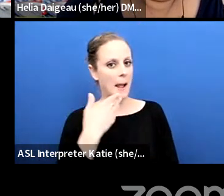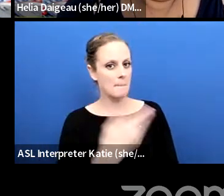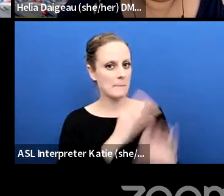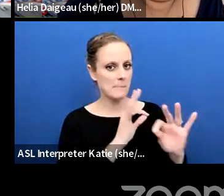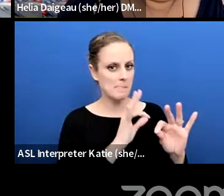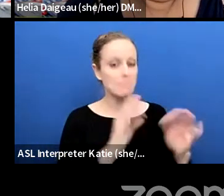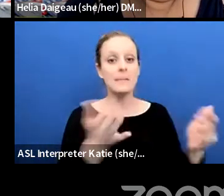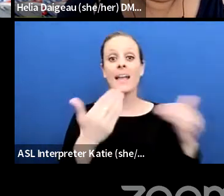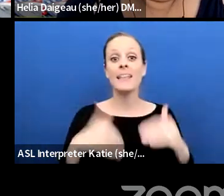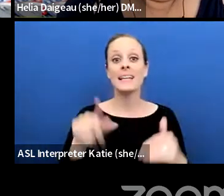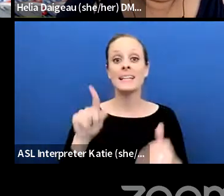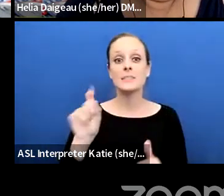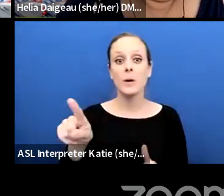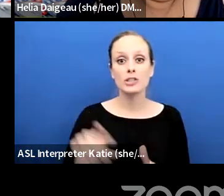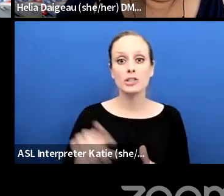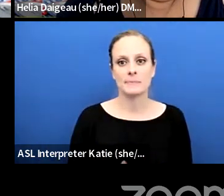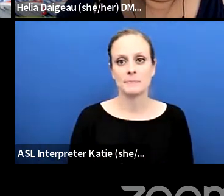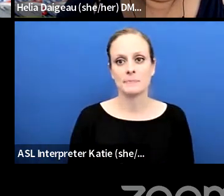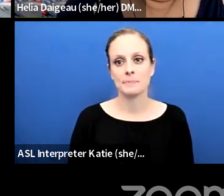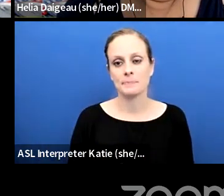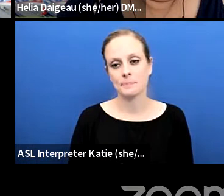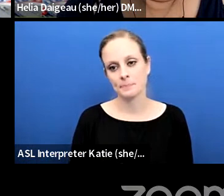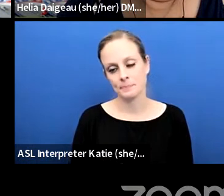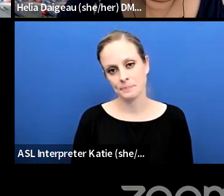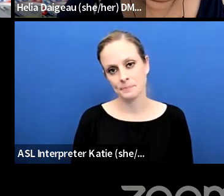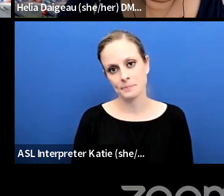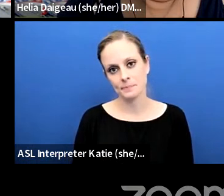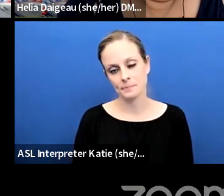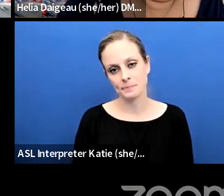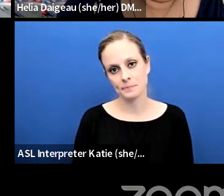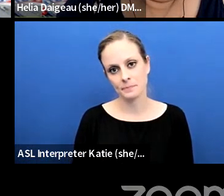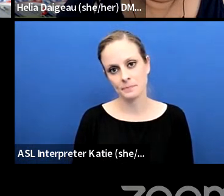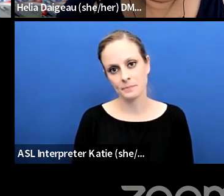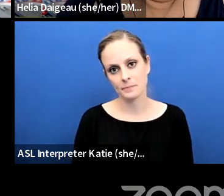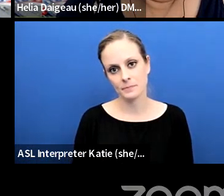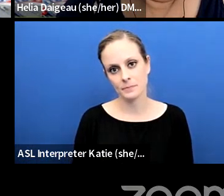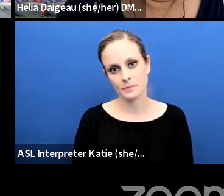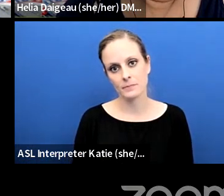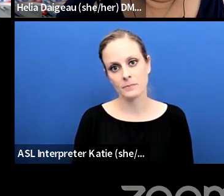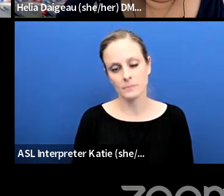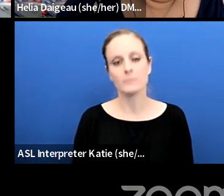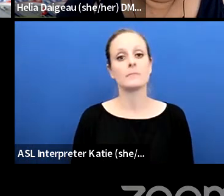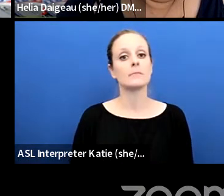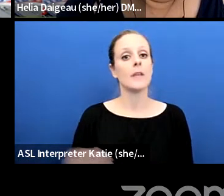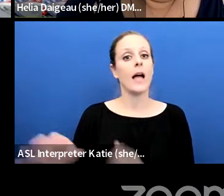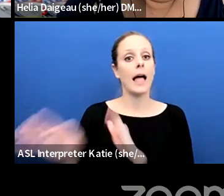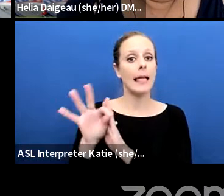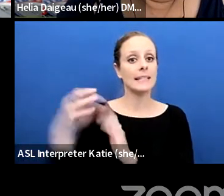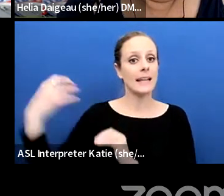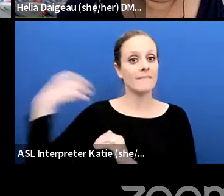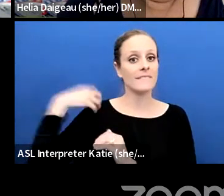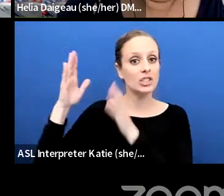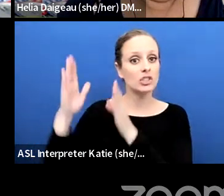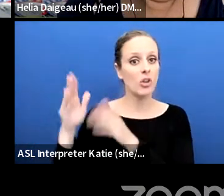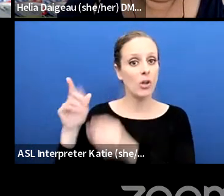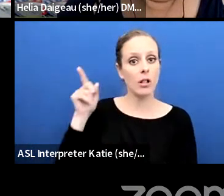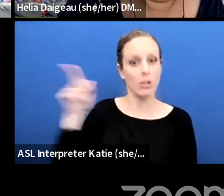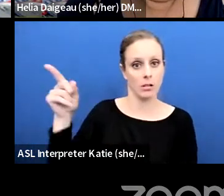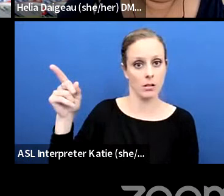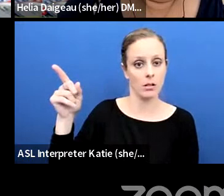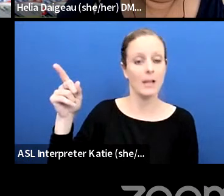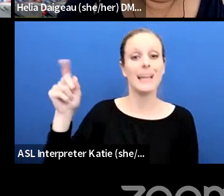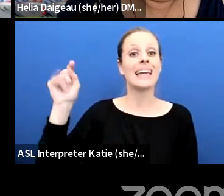Next question here. What do you do when an elected official does something that goes against your values, but you have a relationship with them? How do